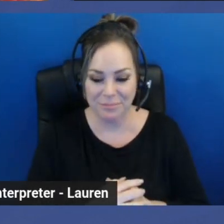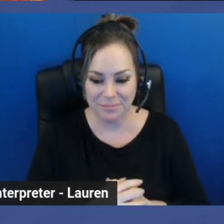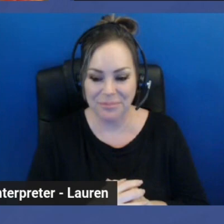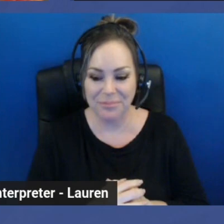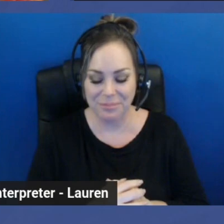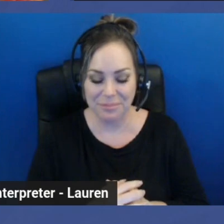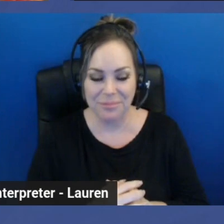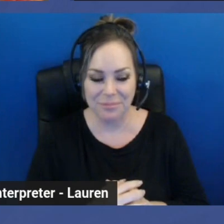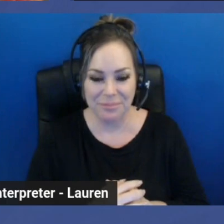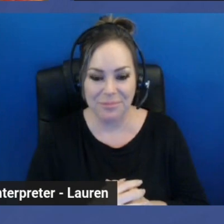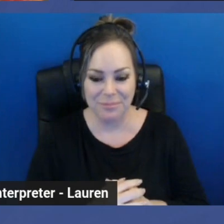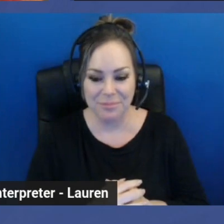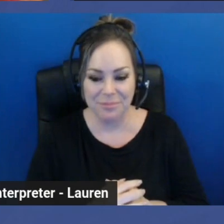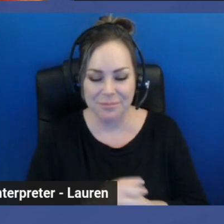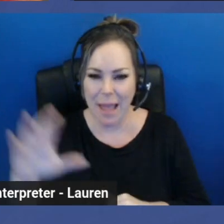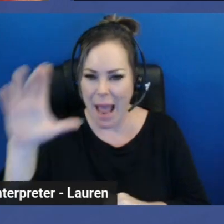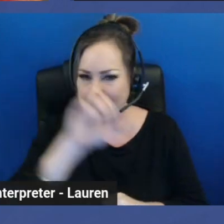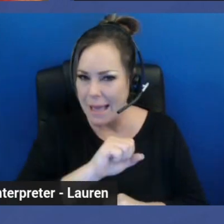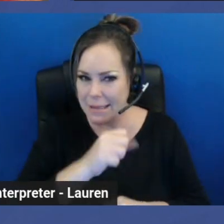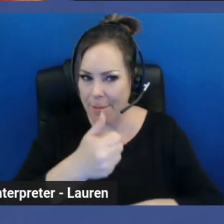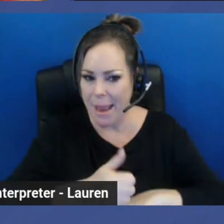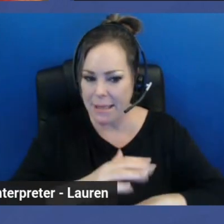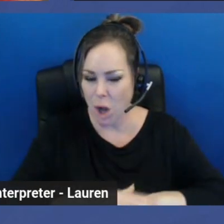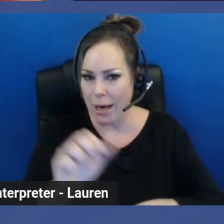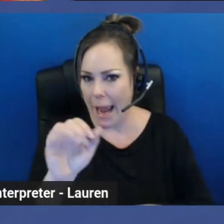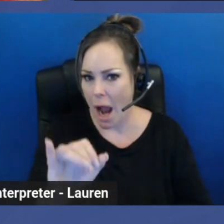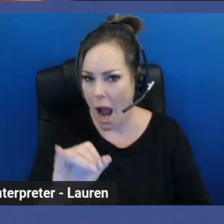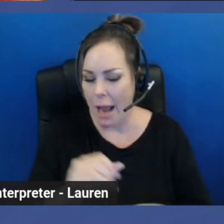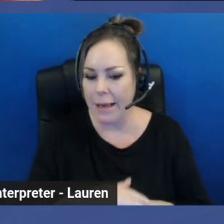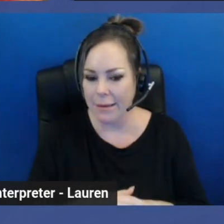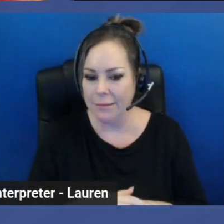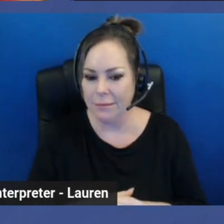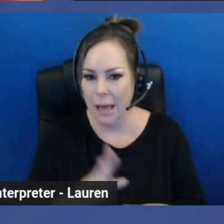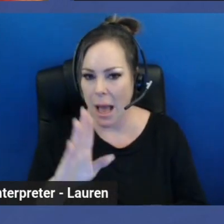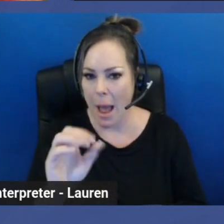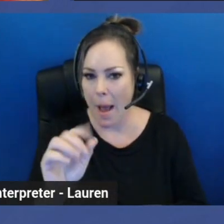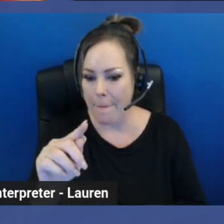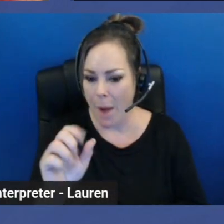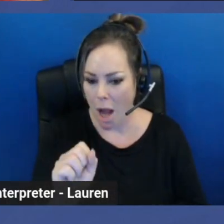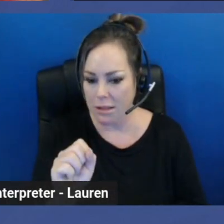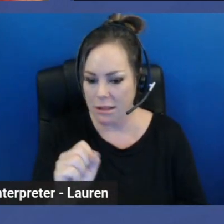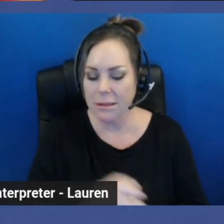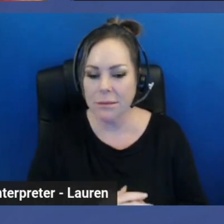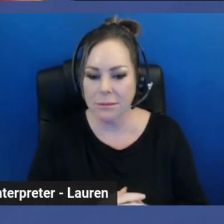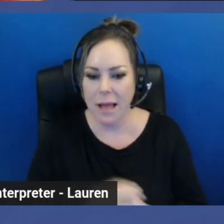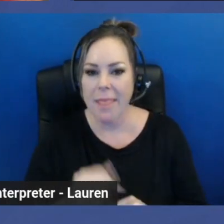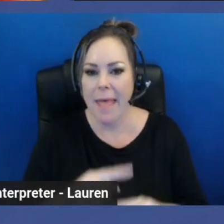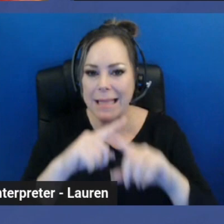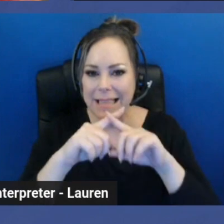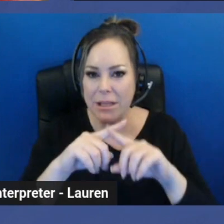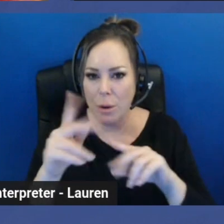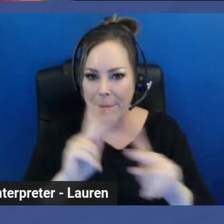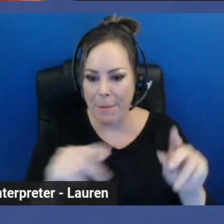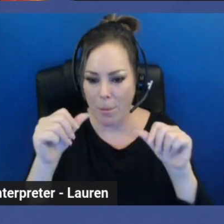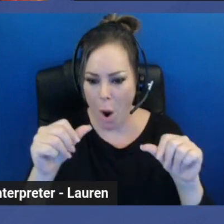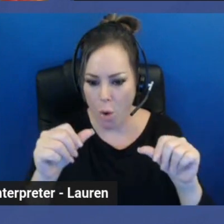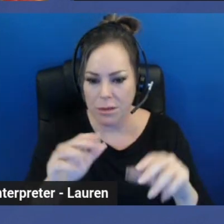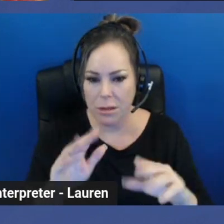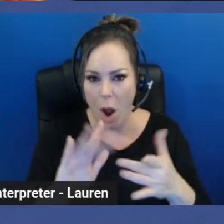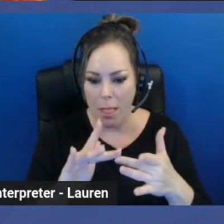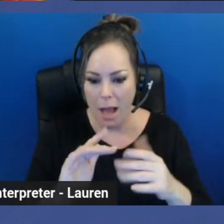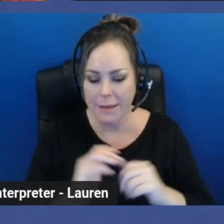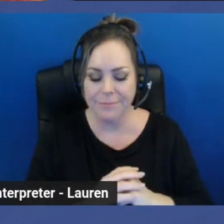would wish, I guess it's based on AI, the bots that censor posts